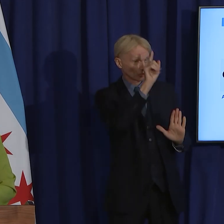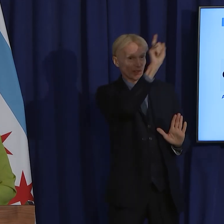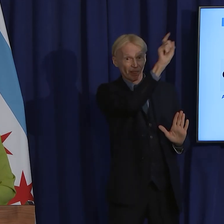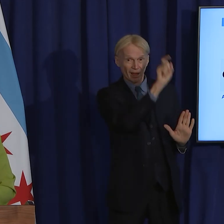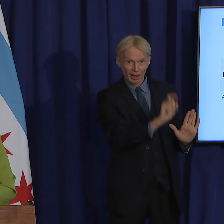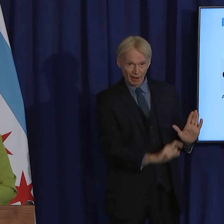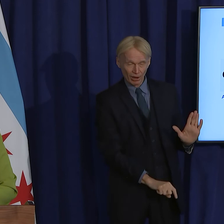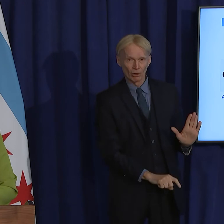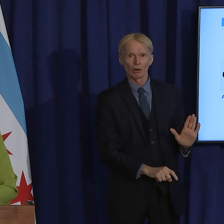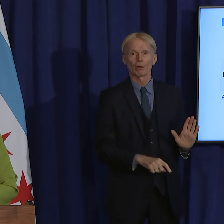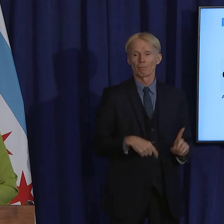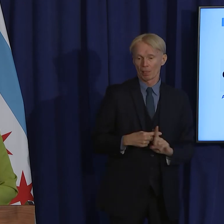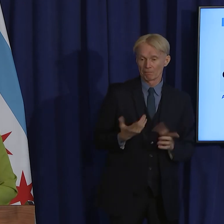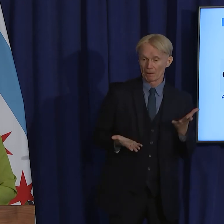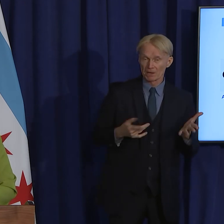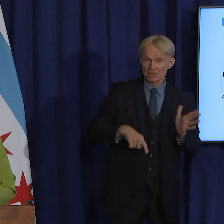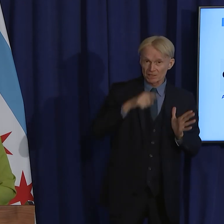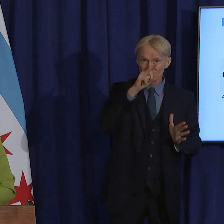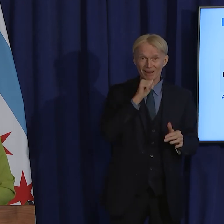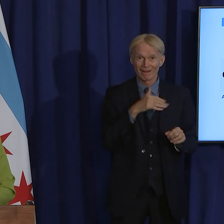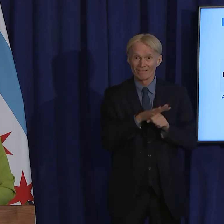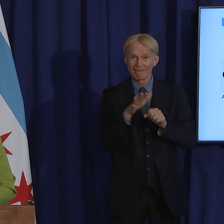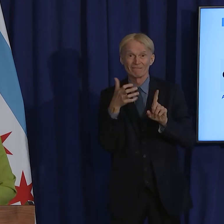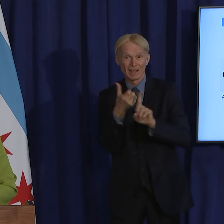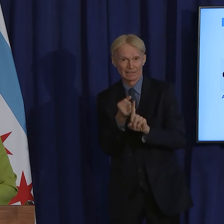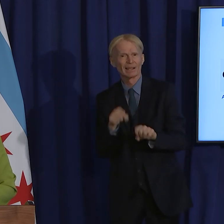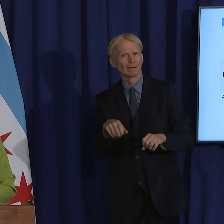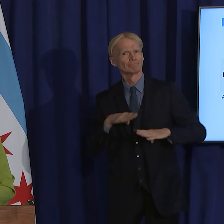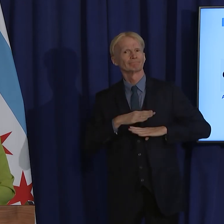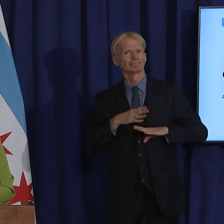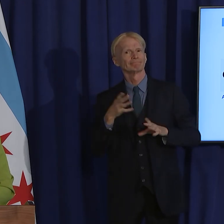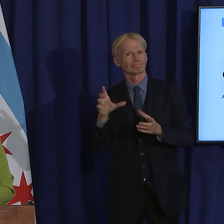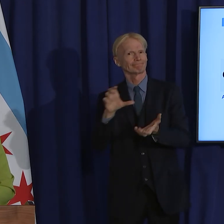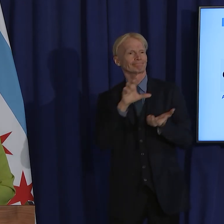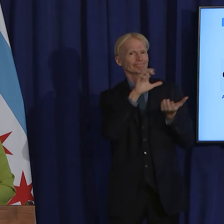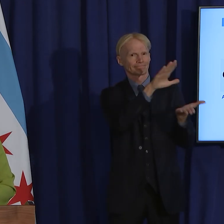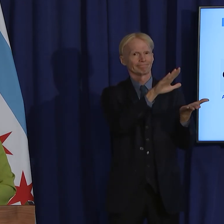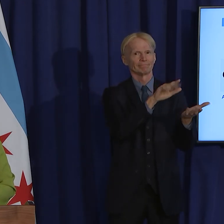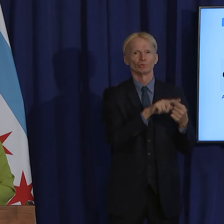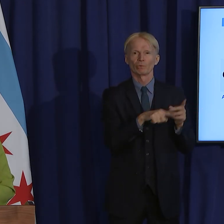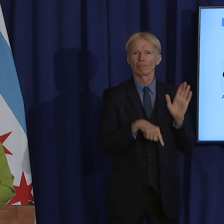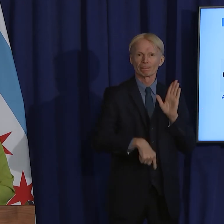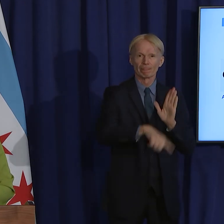parts of the state that are relatively under-vaccinated can get vaccines. So I was pleased to see it.